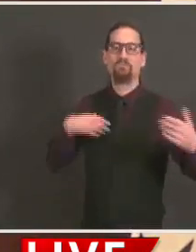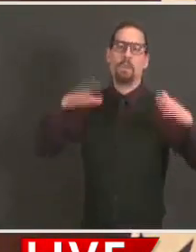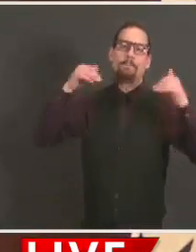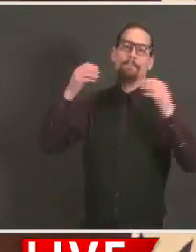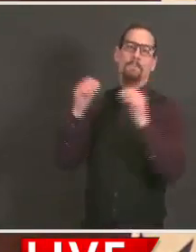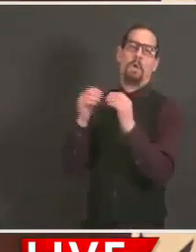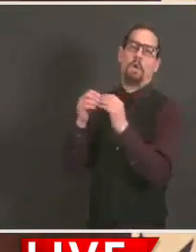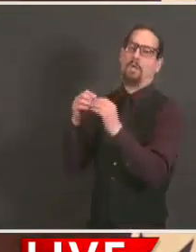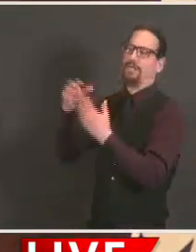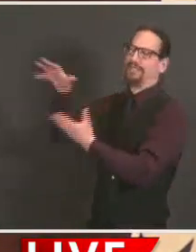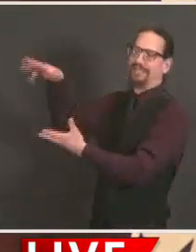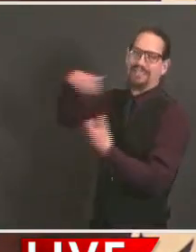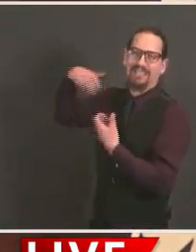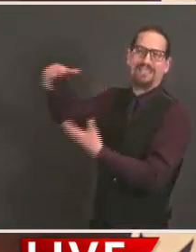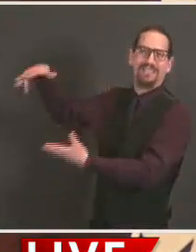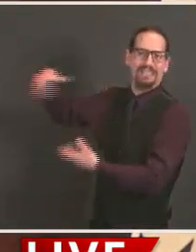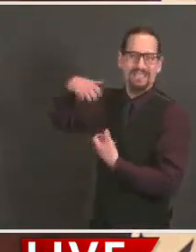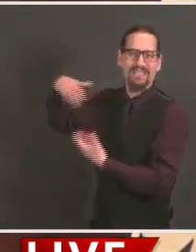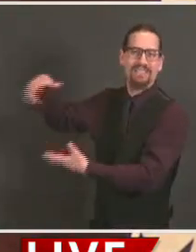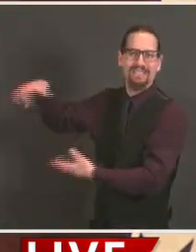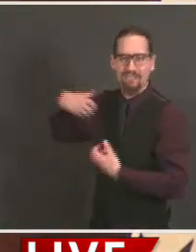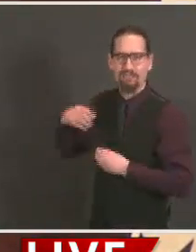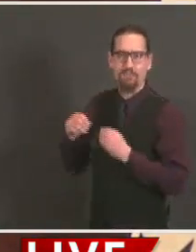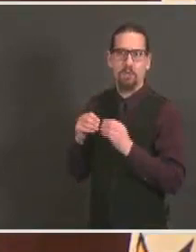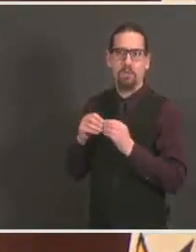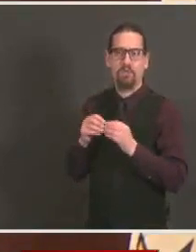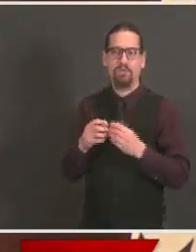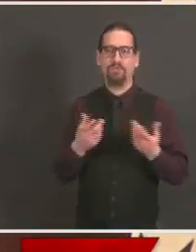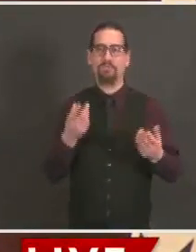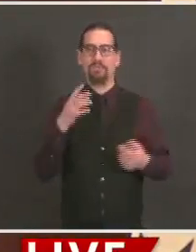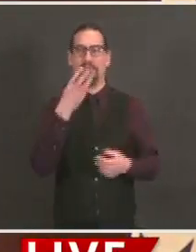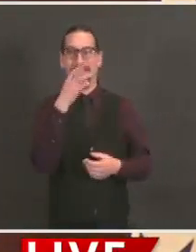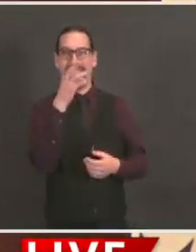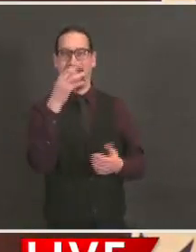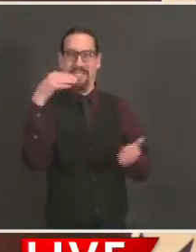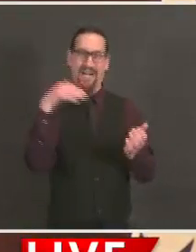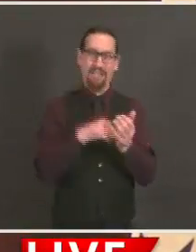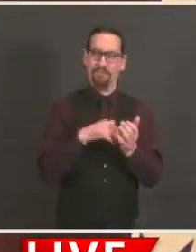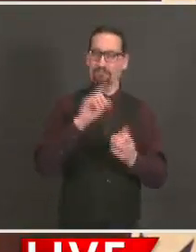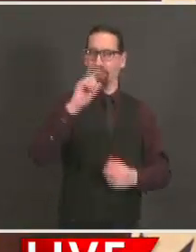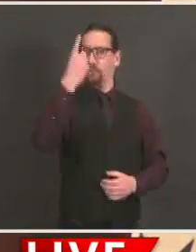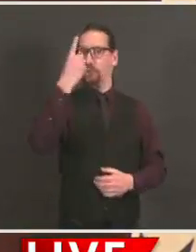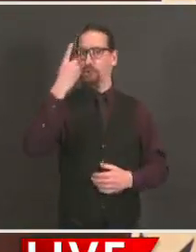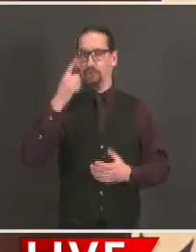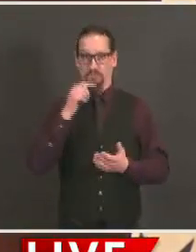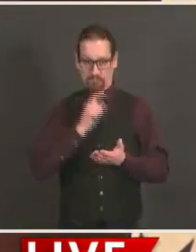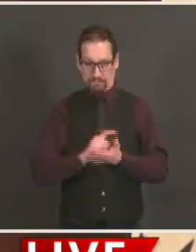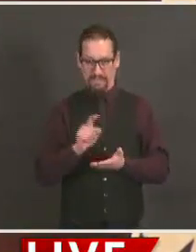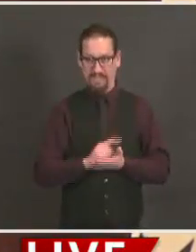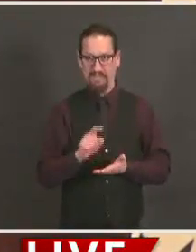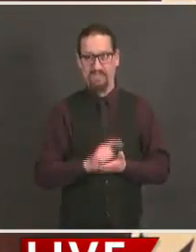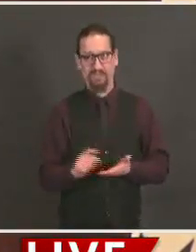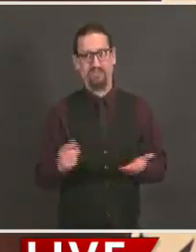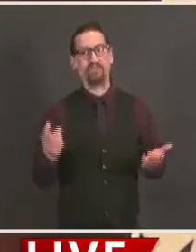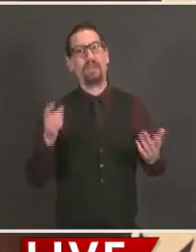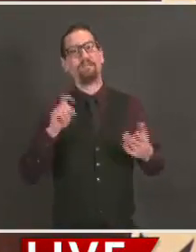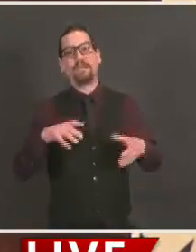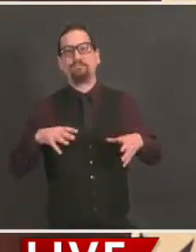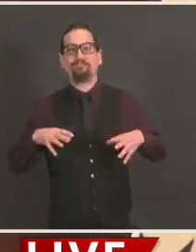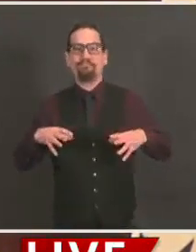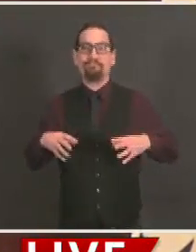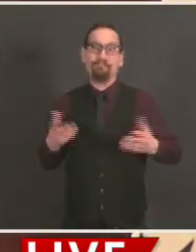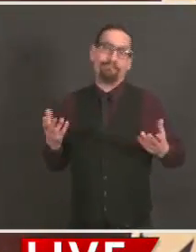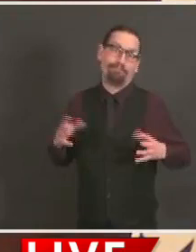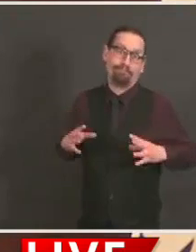the 16,000 first doses a week is the reality that we have to live with right now and